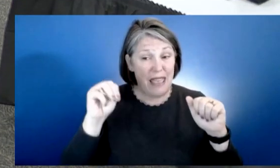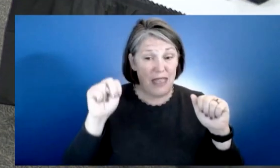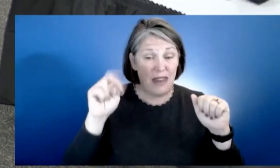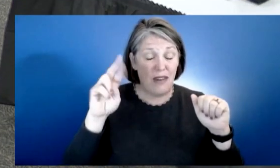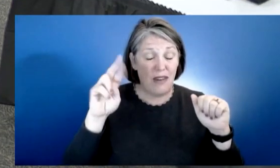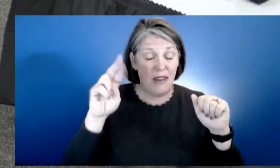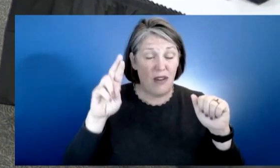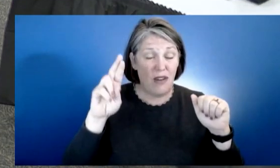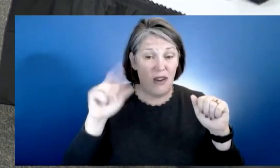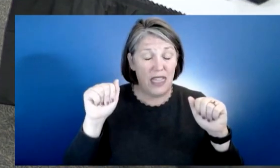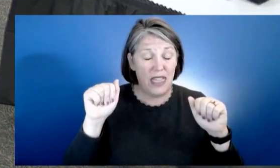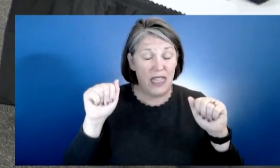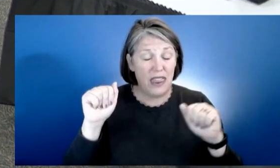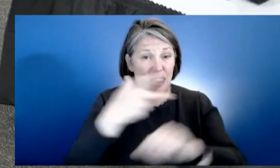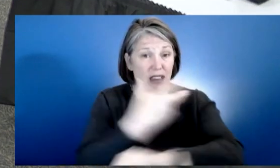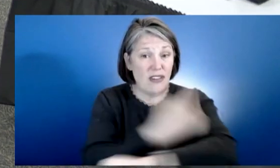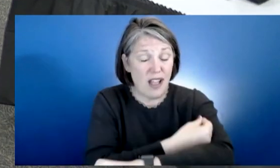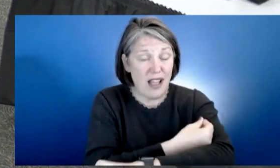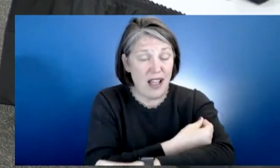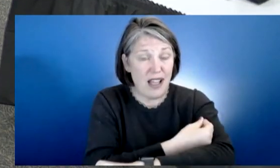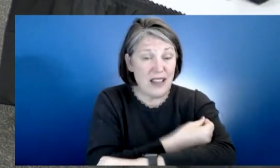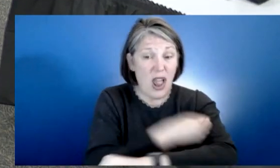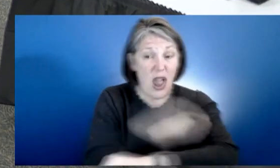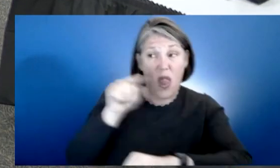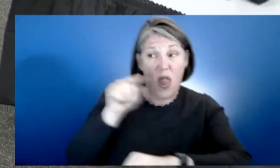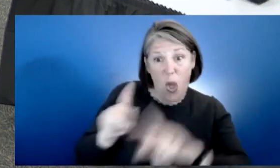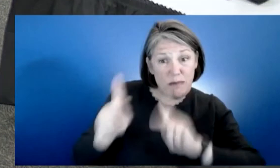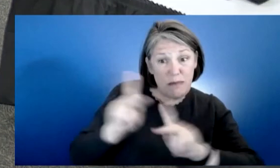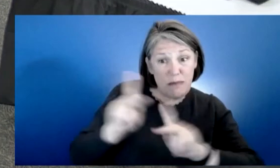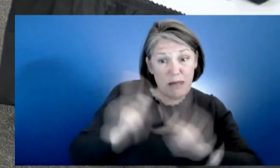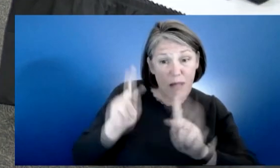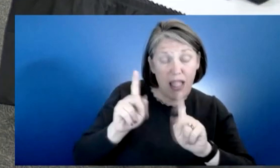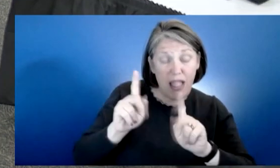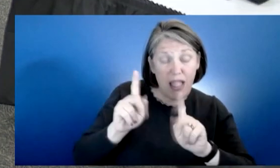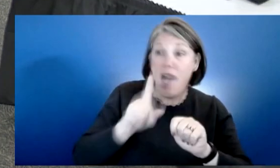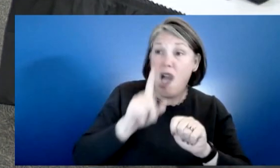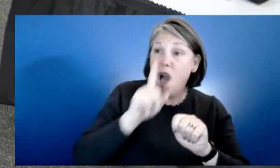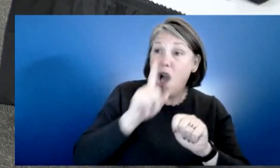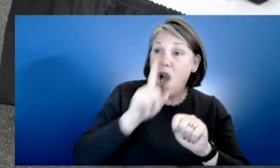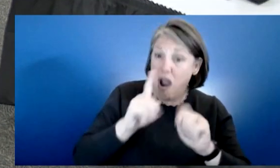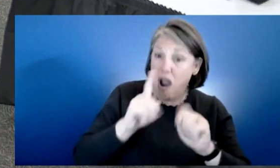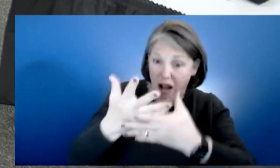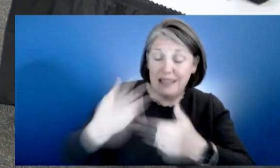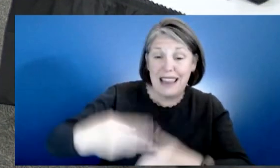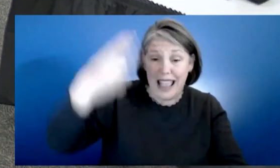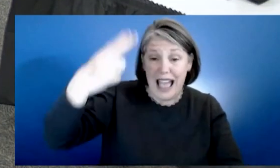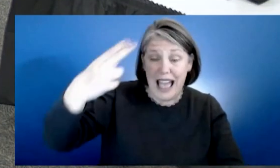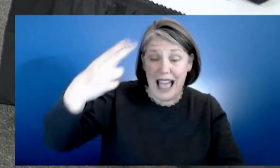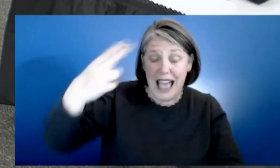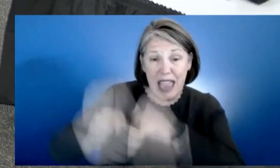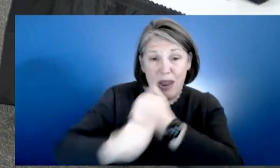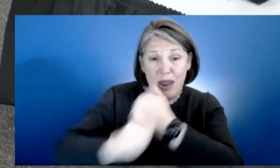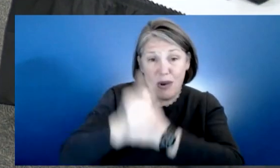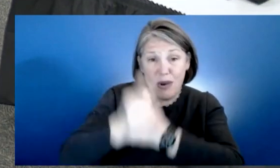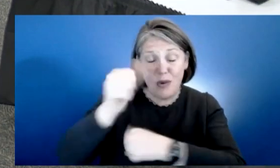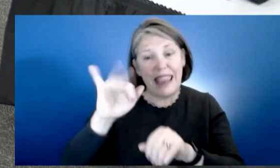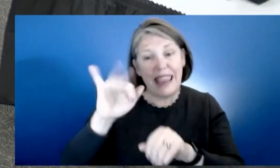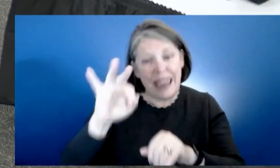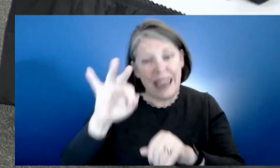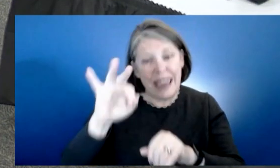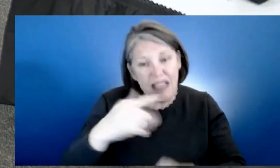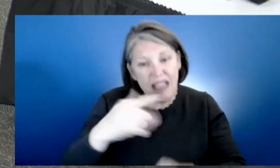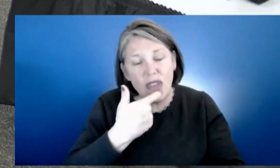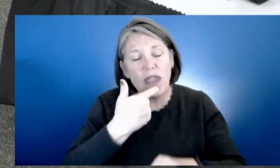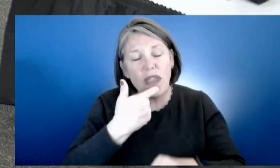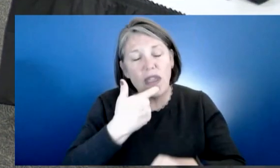putting our people in facilities at higher risk if the UK data and the Israel data is